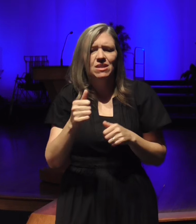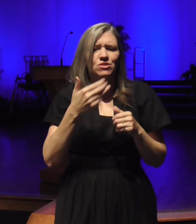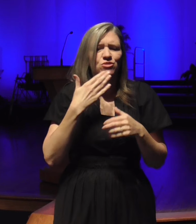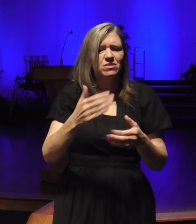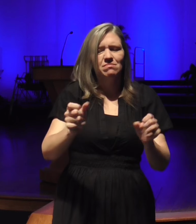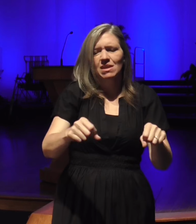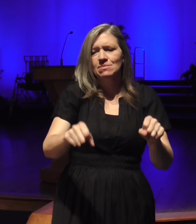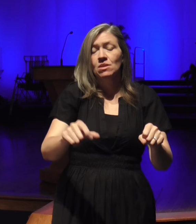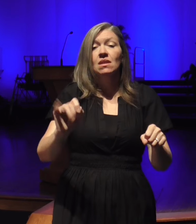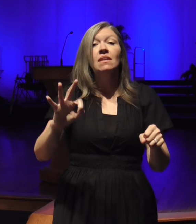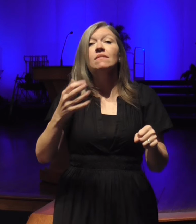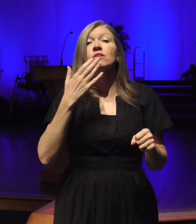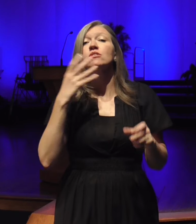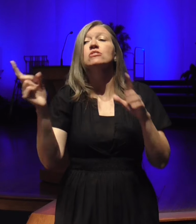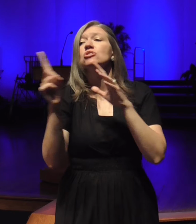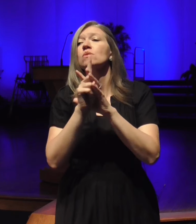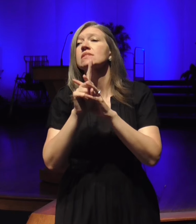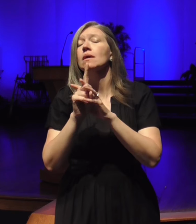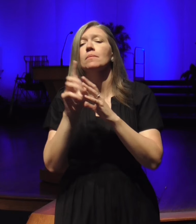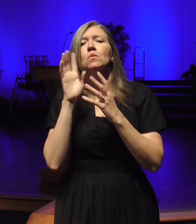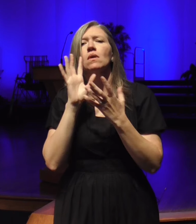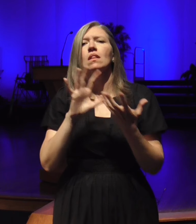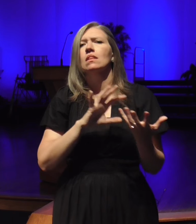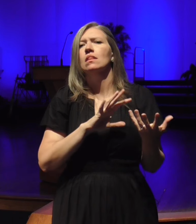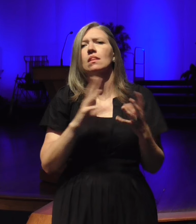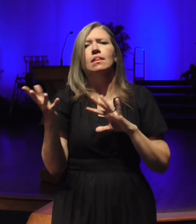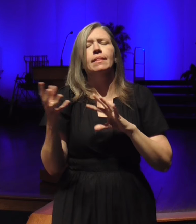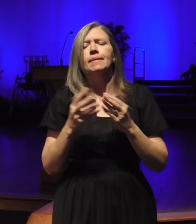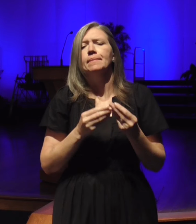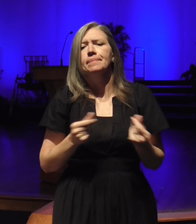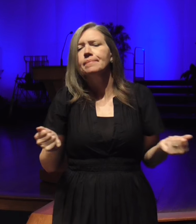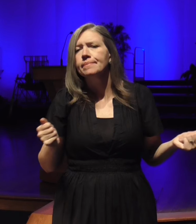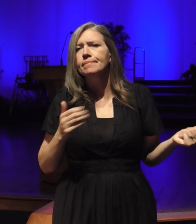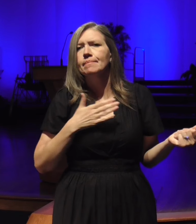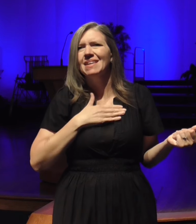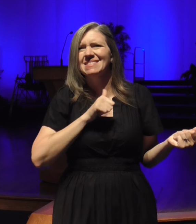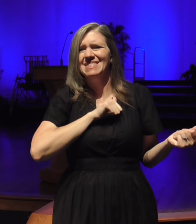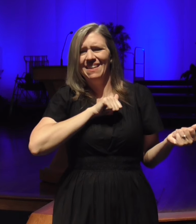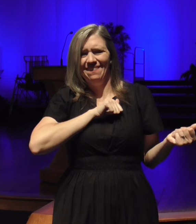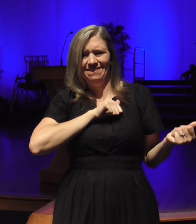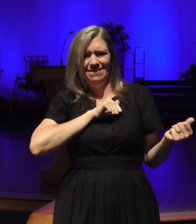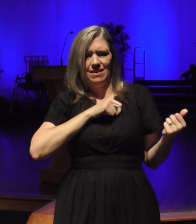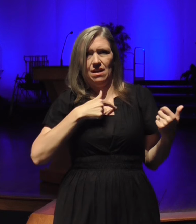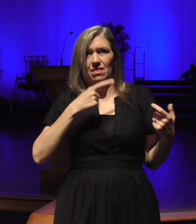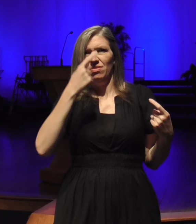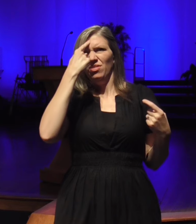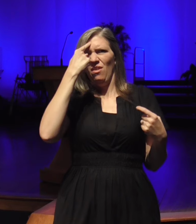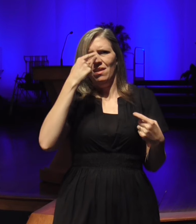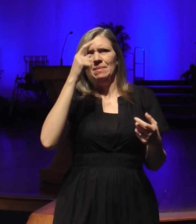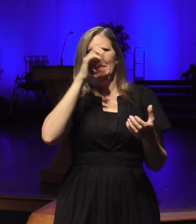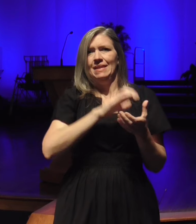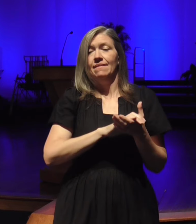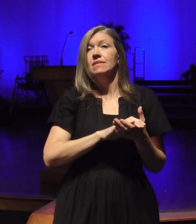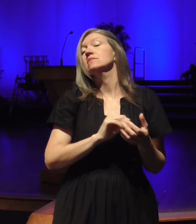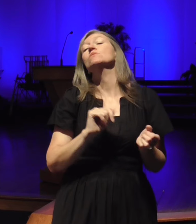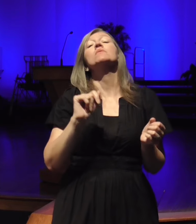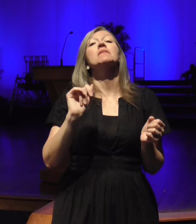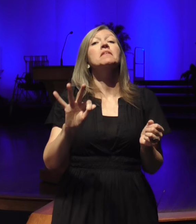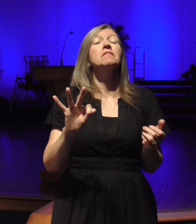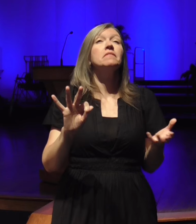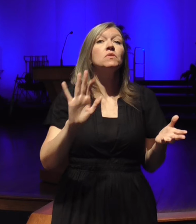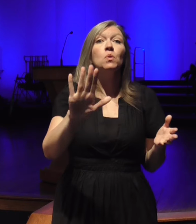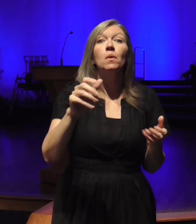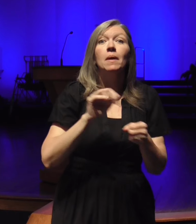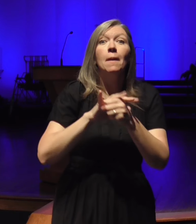damage control, of not enoughness, of refuting good and actually believing it's not possible for you because if it showed up, it might melt all of